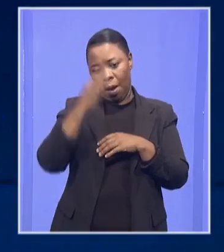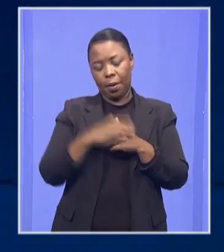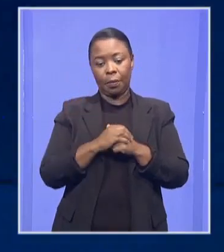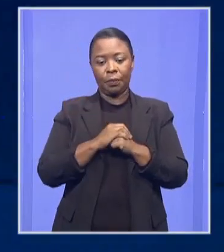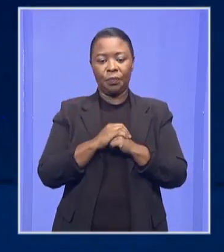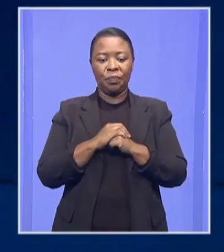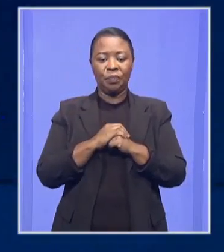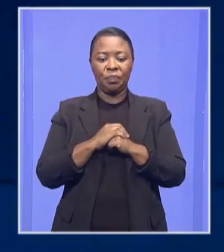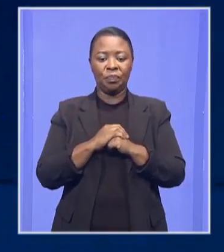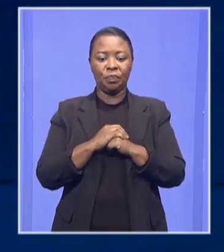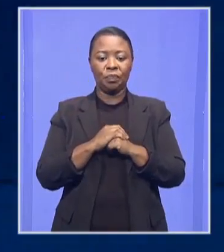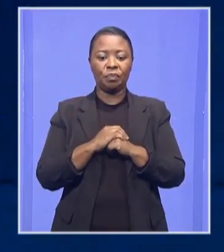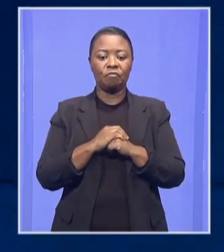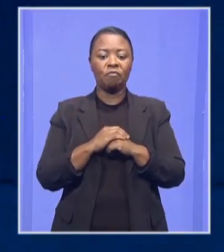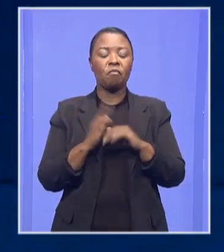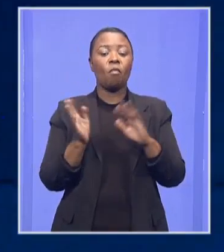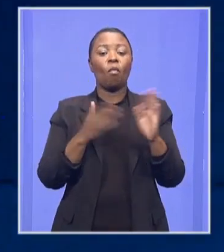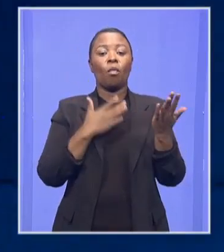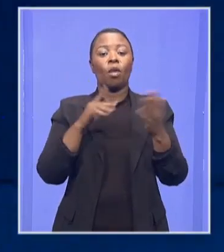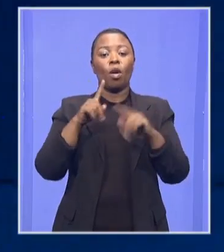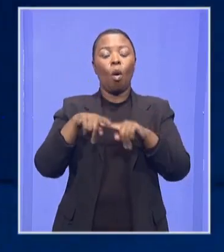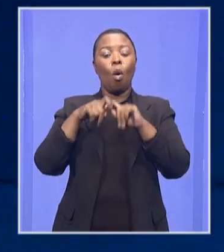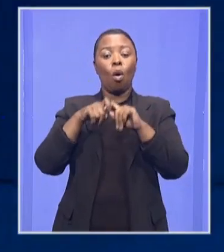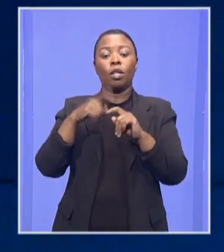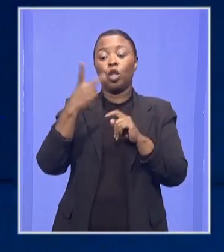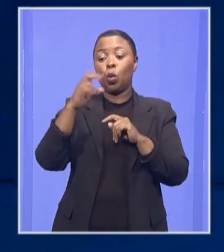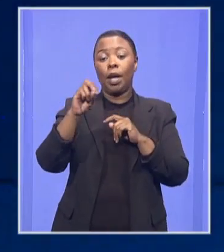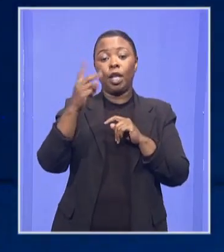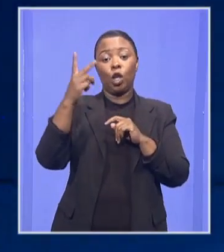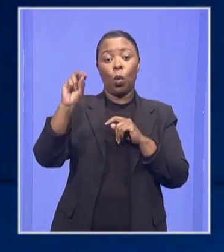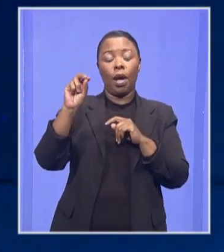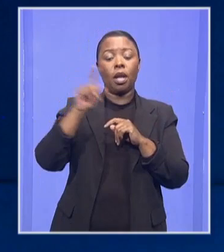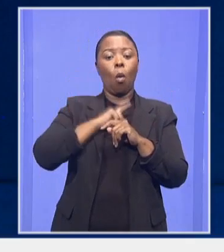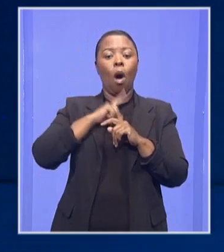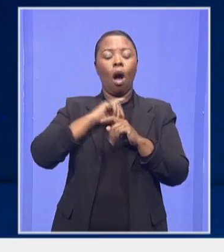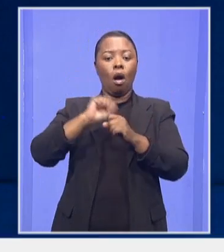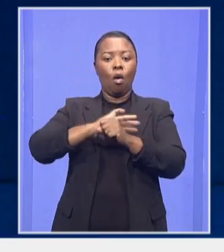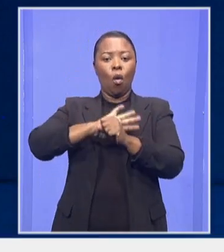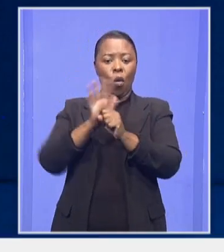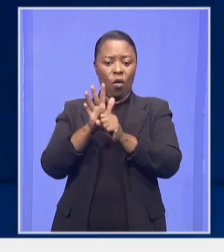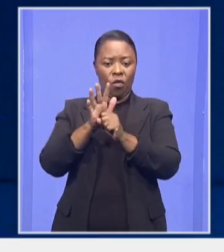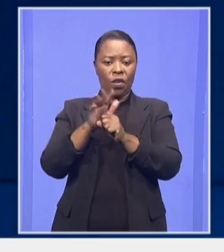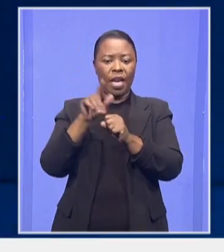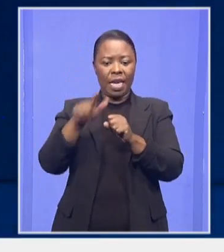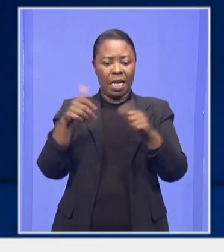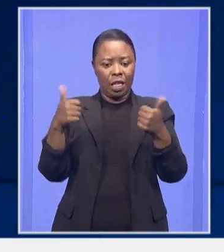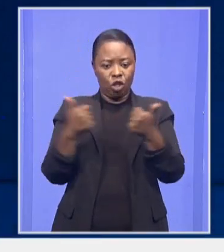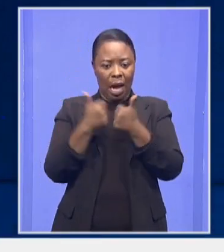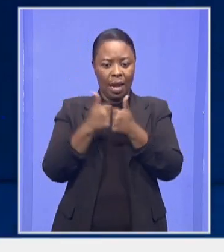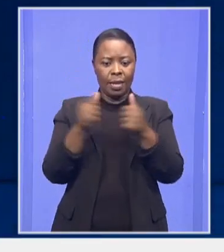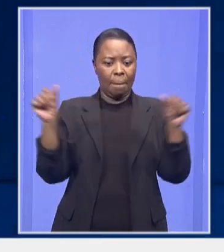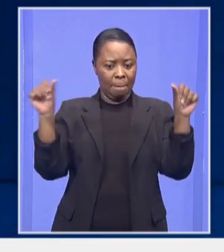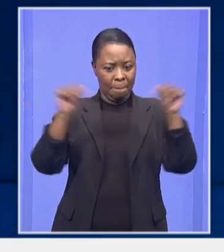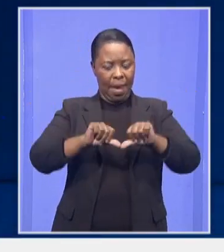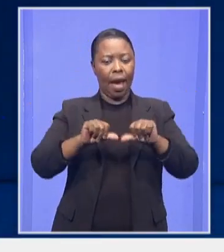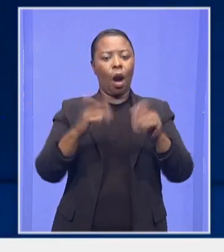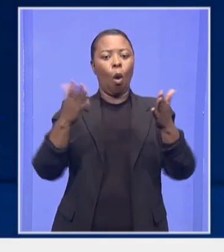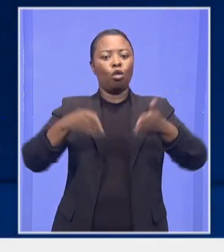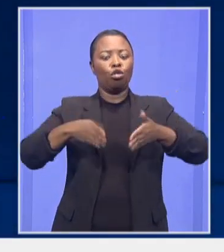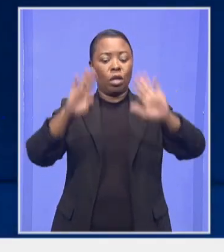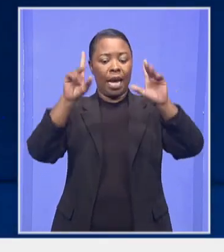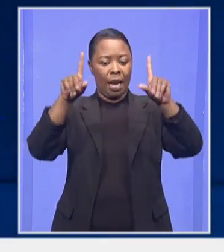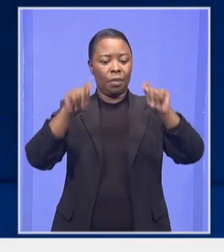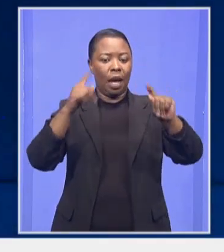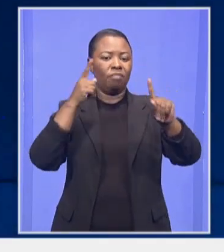And after being halted in 2020 due to COVID-19, the Slave Route Challenge makes a return to the streets of Cape Town with the purpose